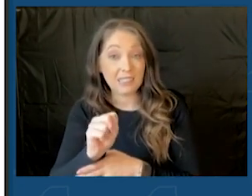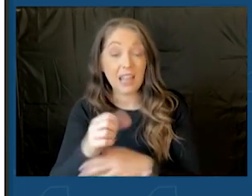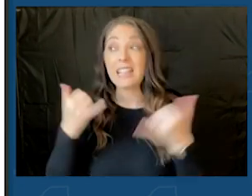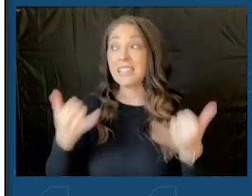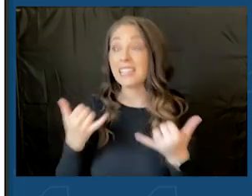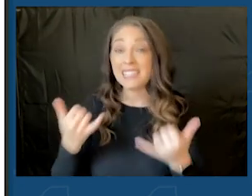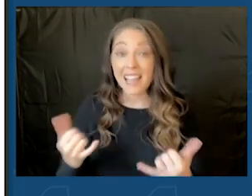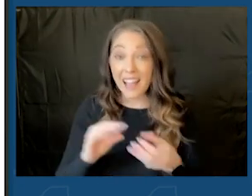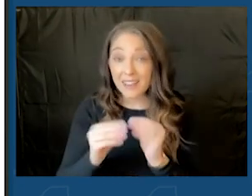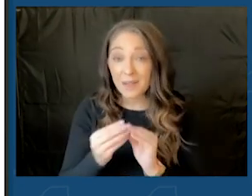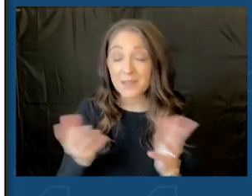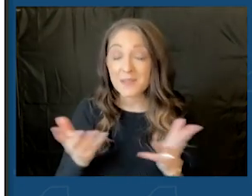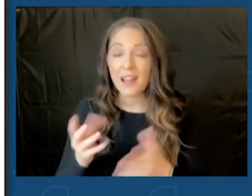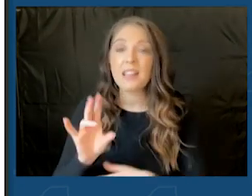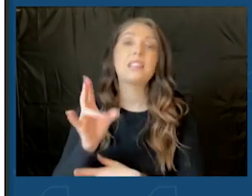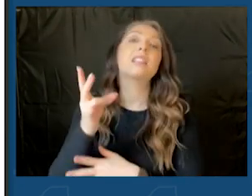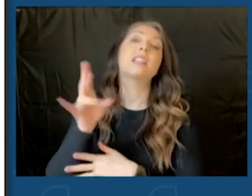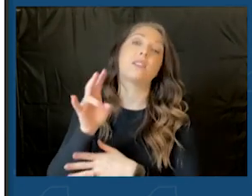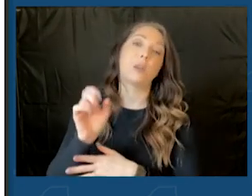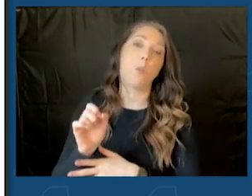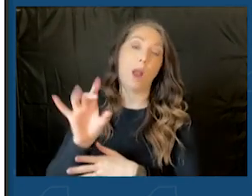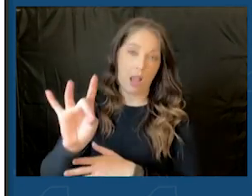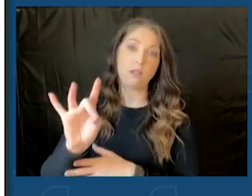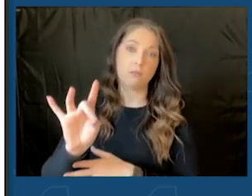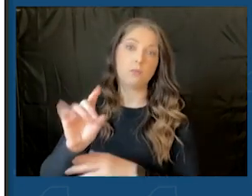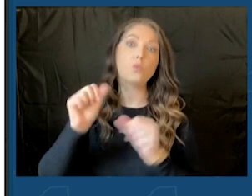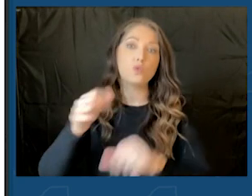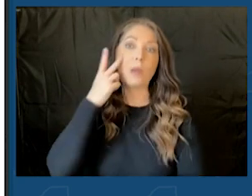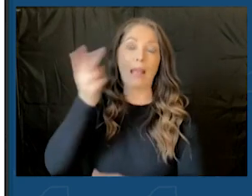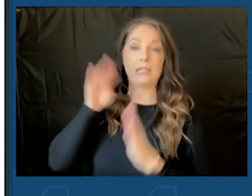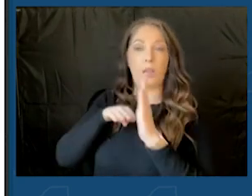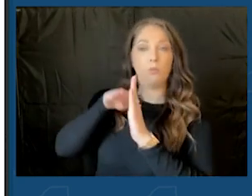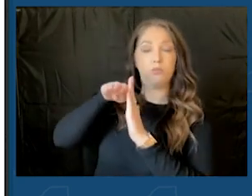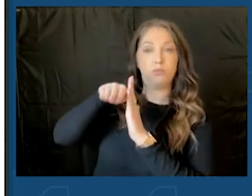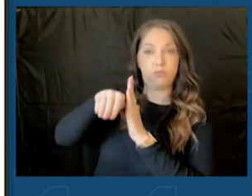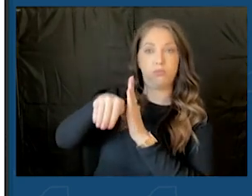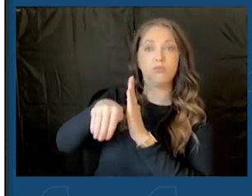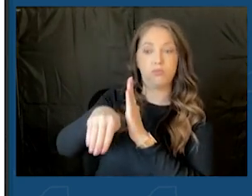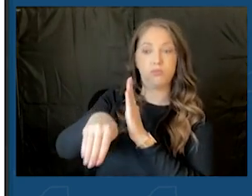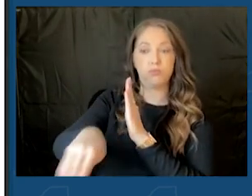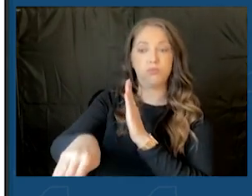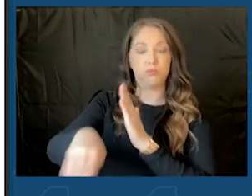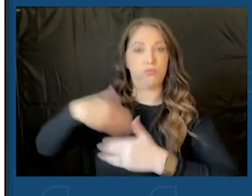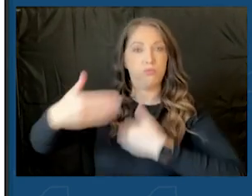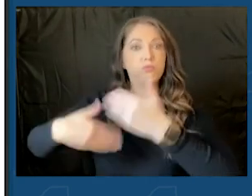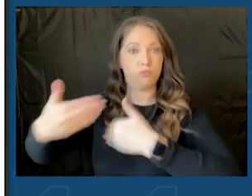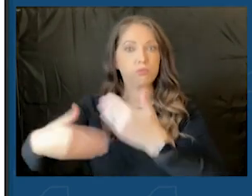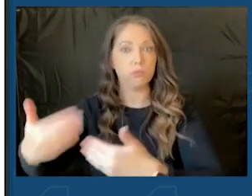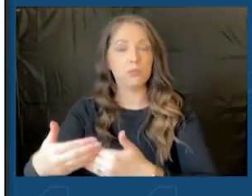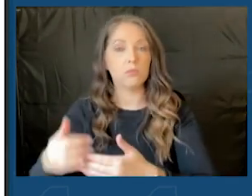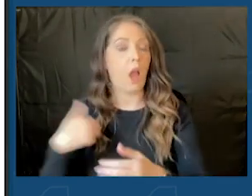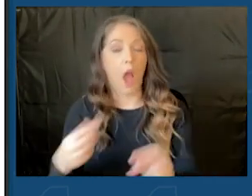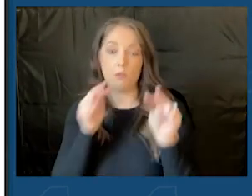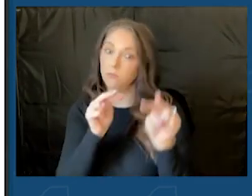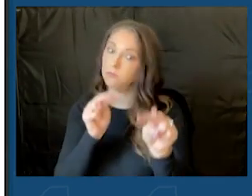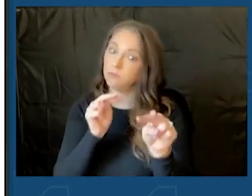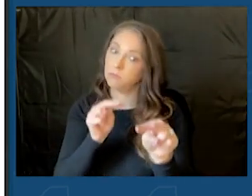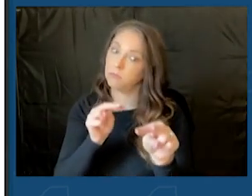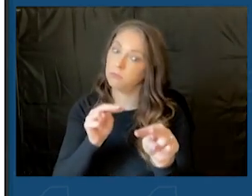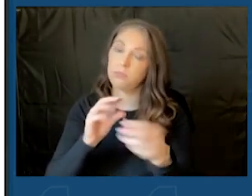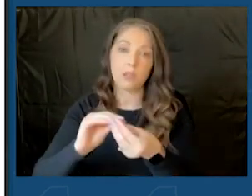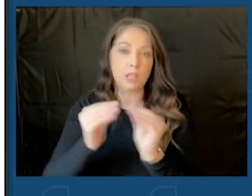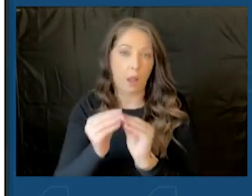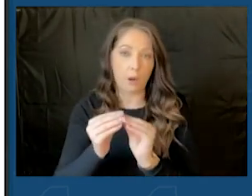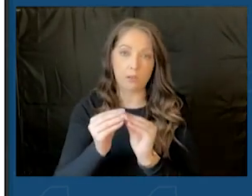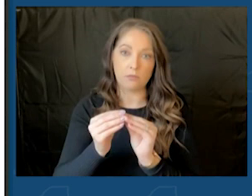again, you can see a phenomenal trend of the progress we've made till now. But I track these numbers like a hawk. It's the first thing I look at in the morning,